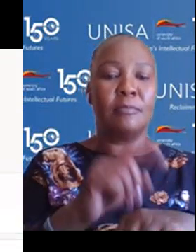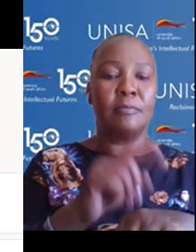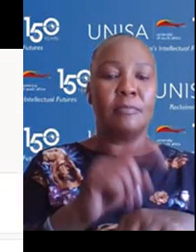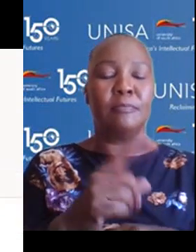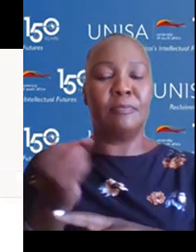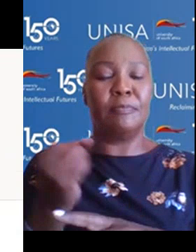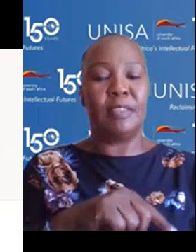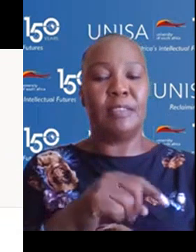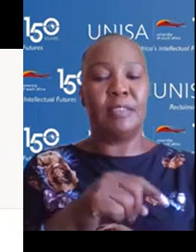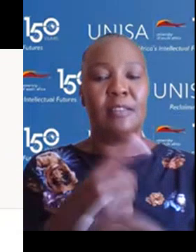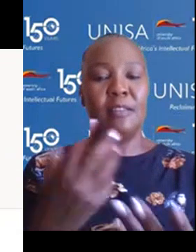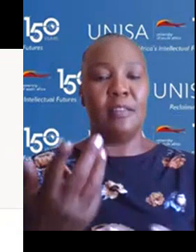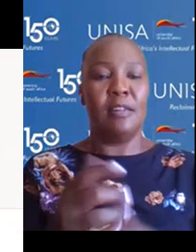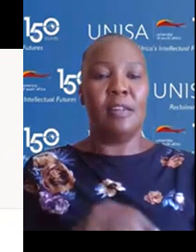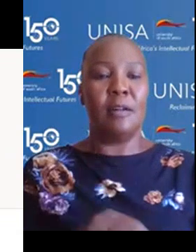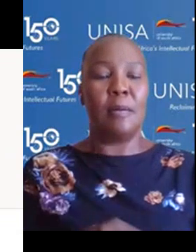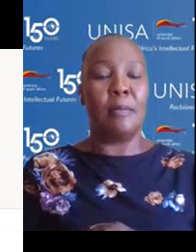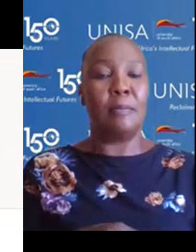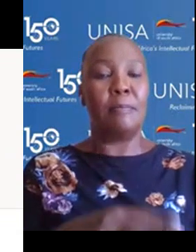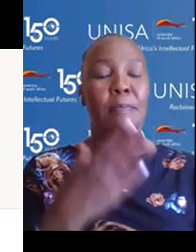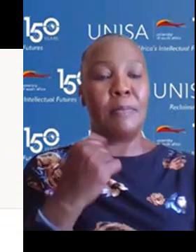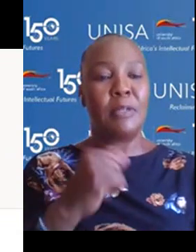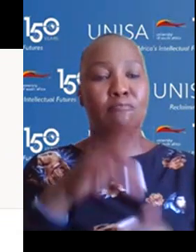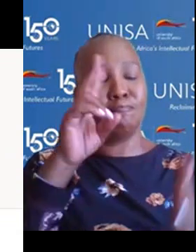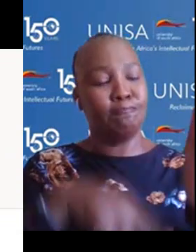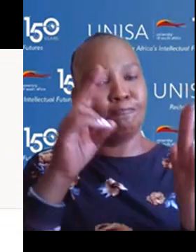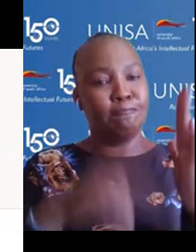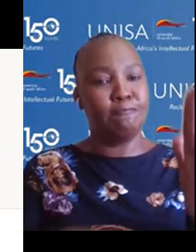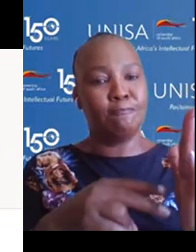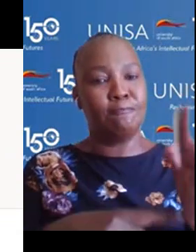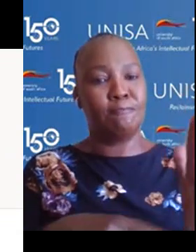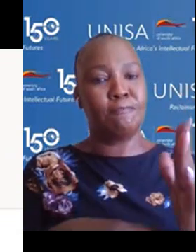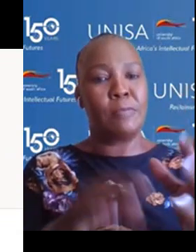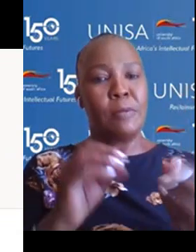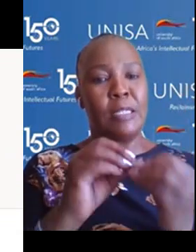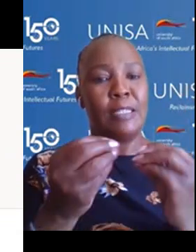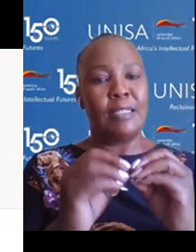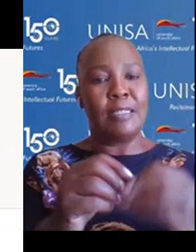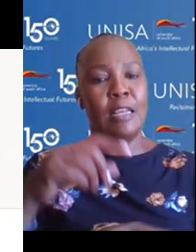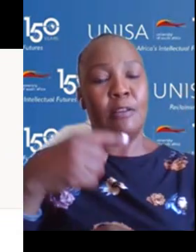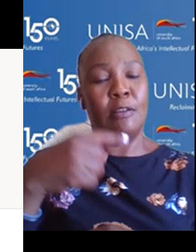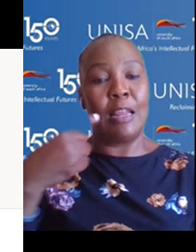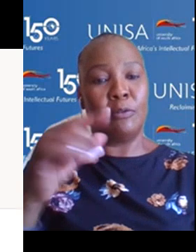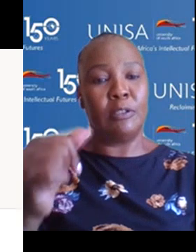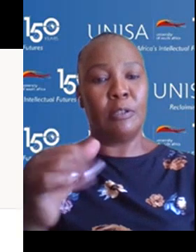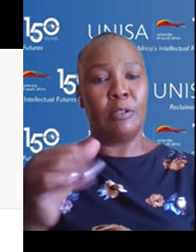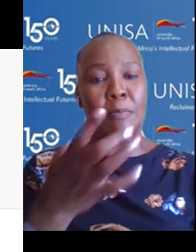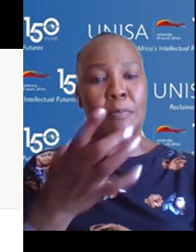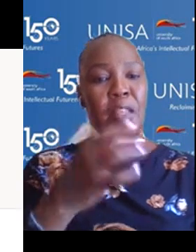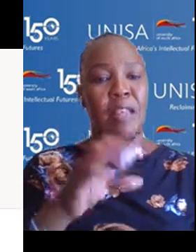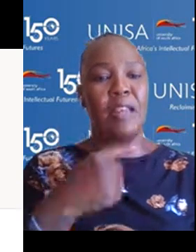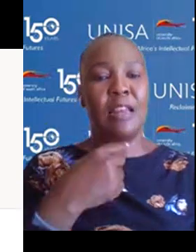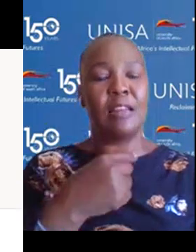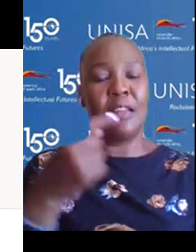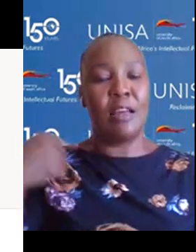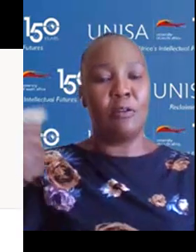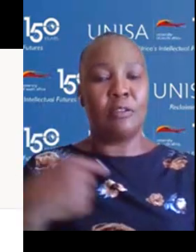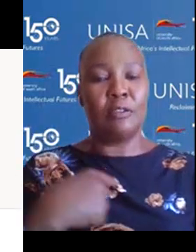that. So please have a look at the settings and set up also your display language, your preferred language to be used